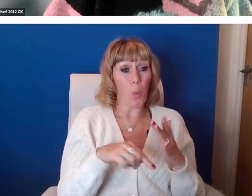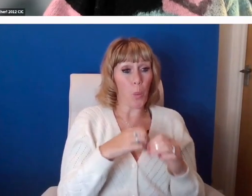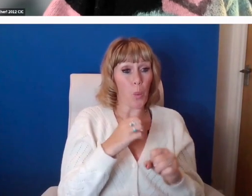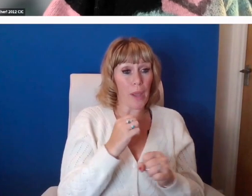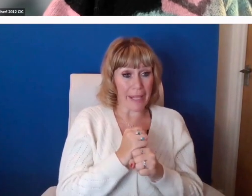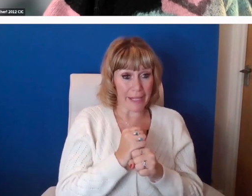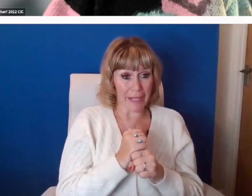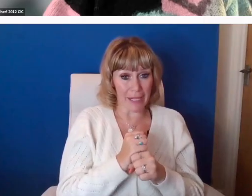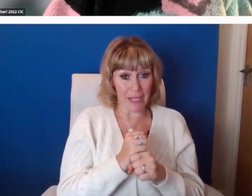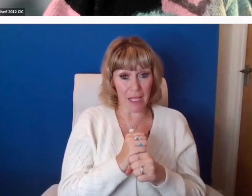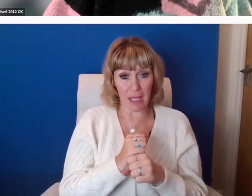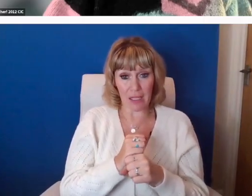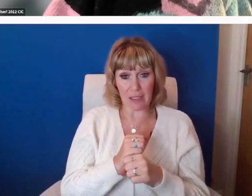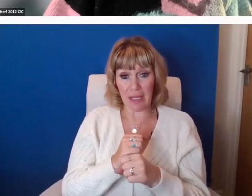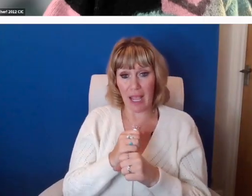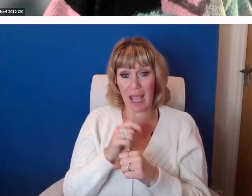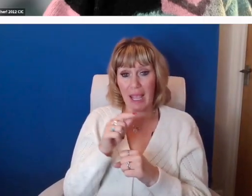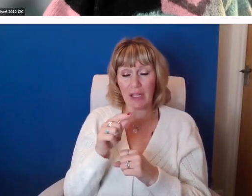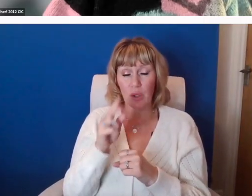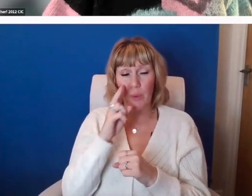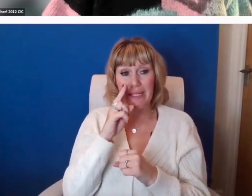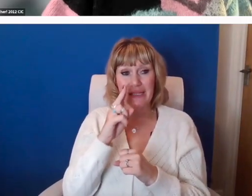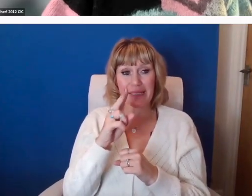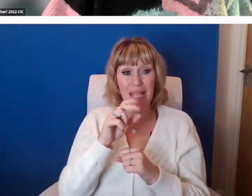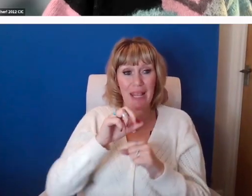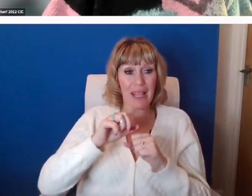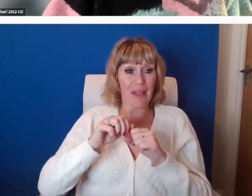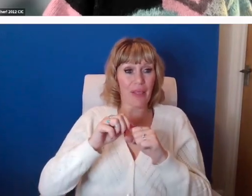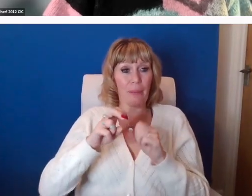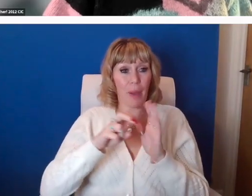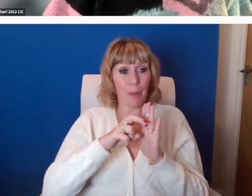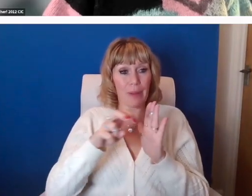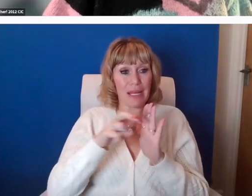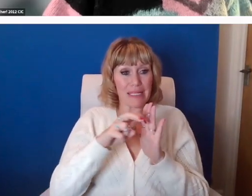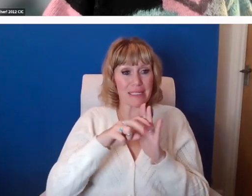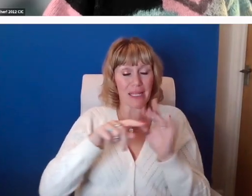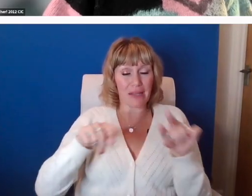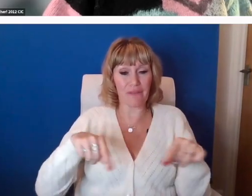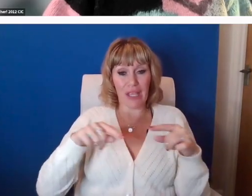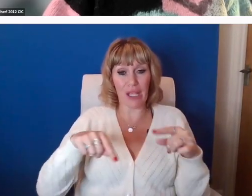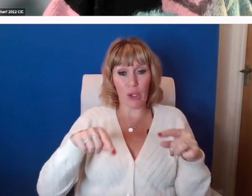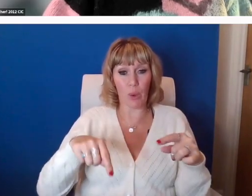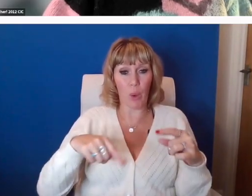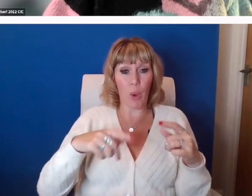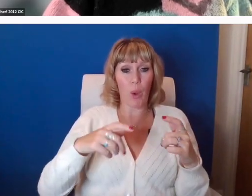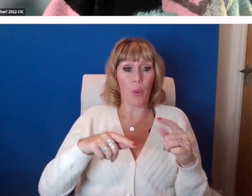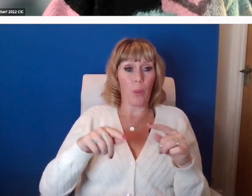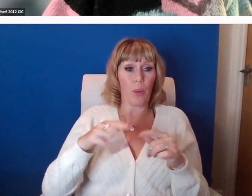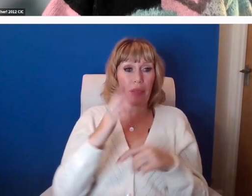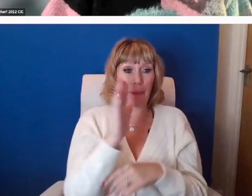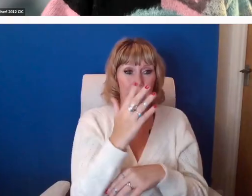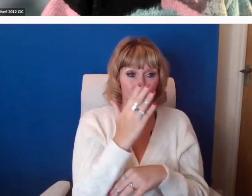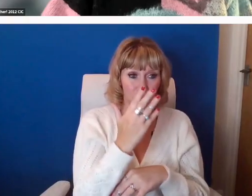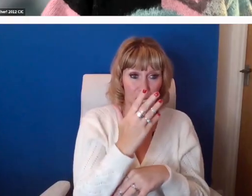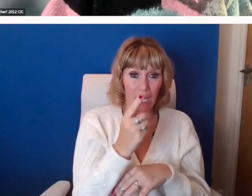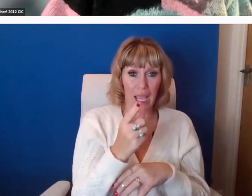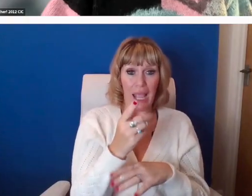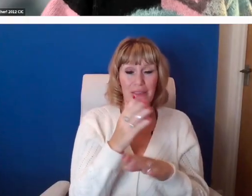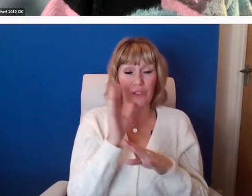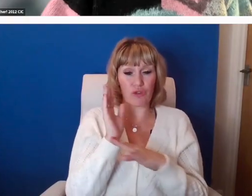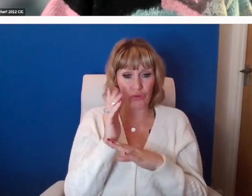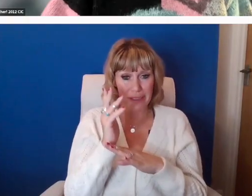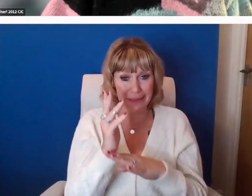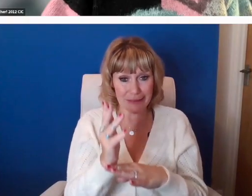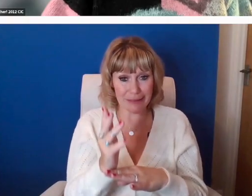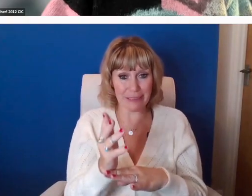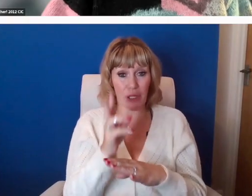mobility vehicle on a dirt track in a wooded area with sunlight filtering through the trees to create dappled shade. And in the mirror,